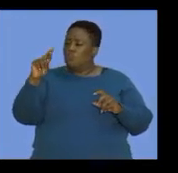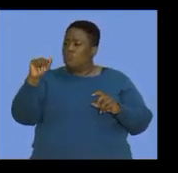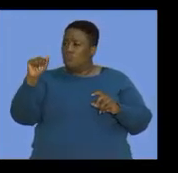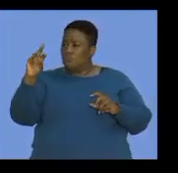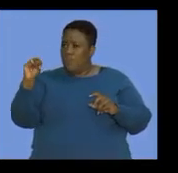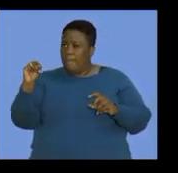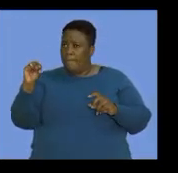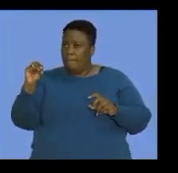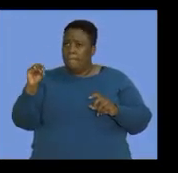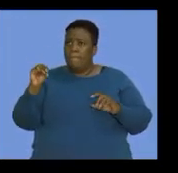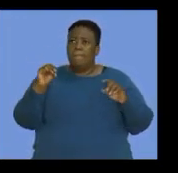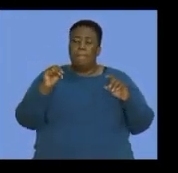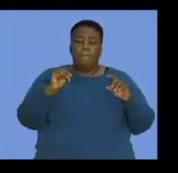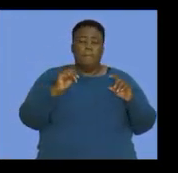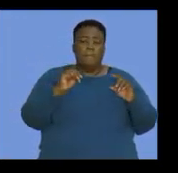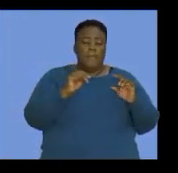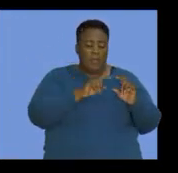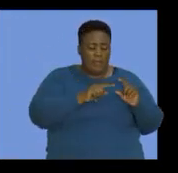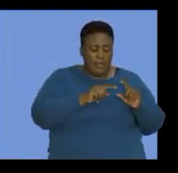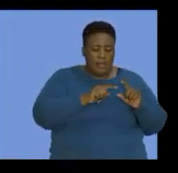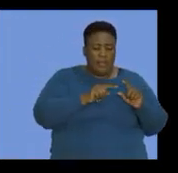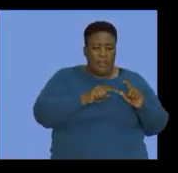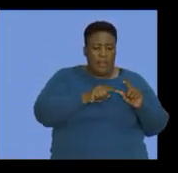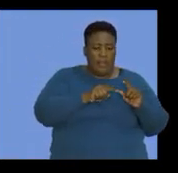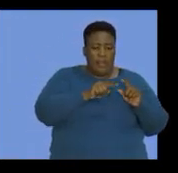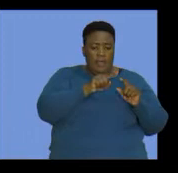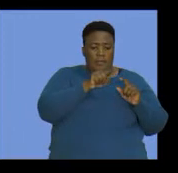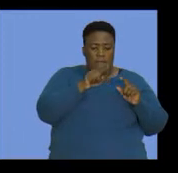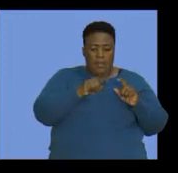essentially it is a graph where the bars